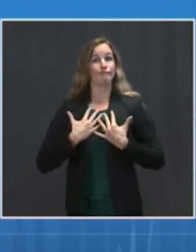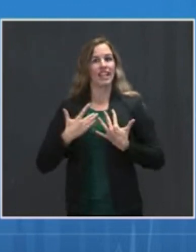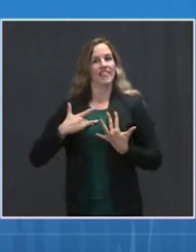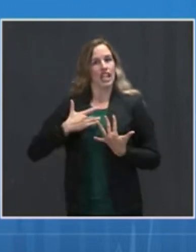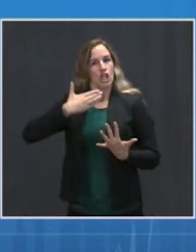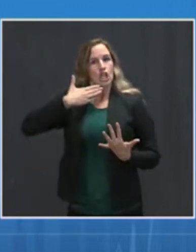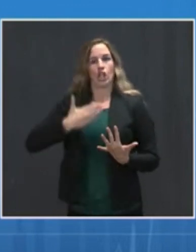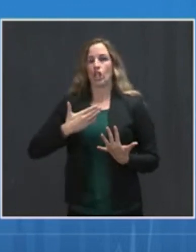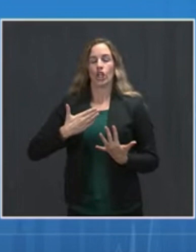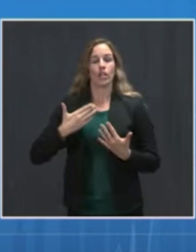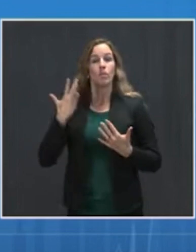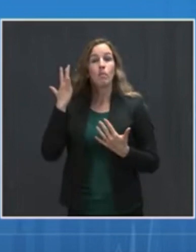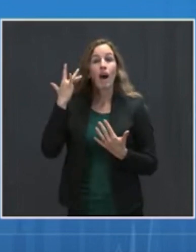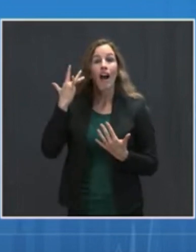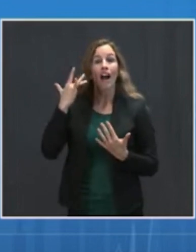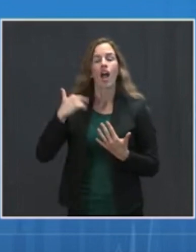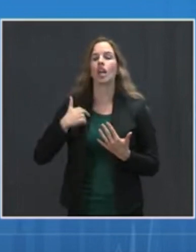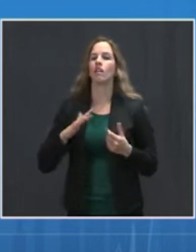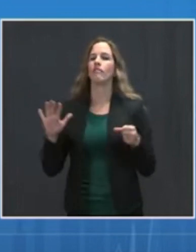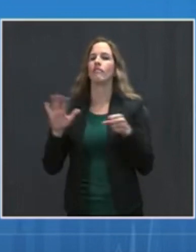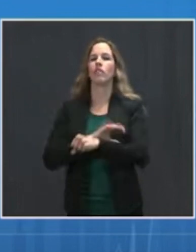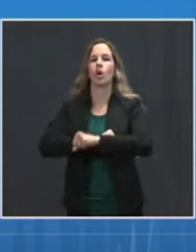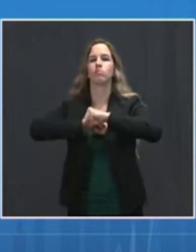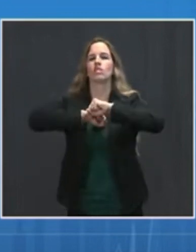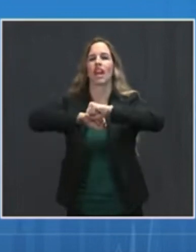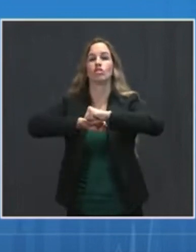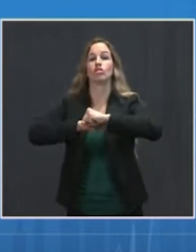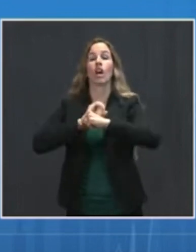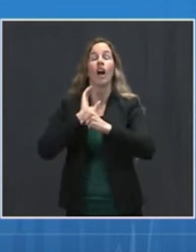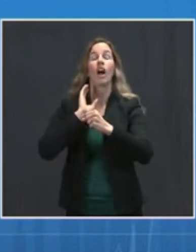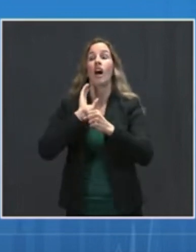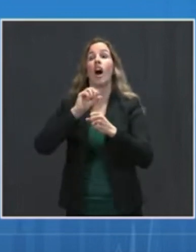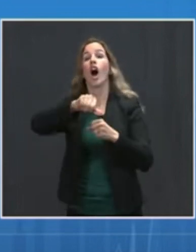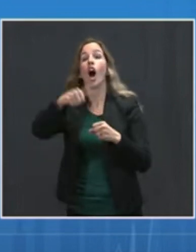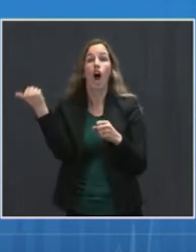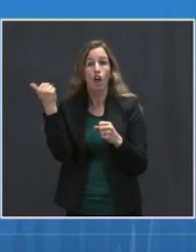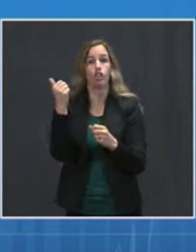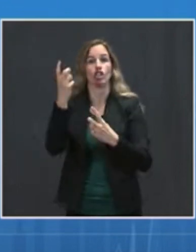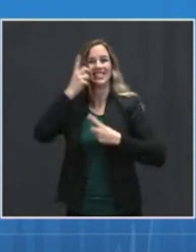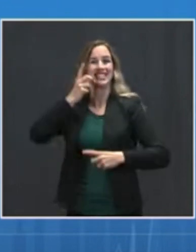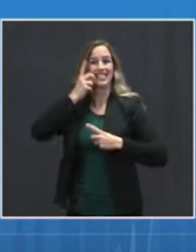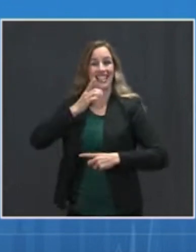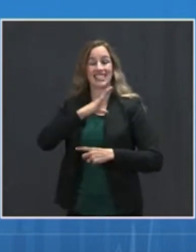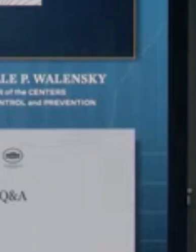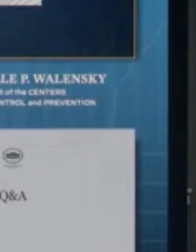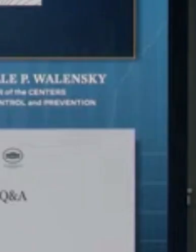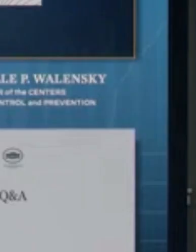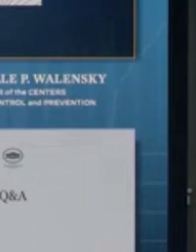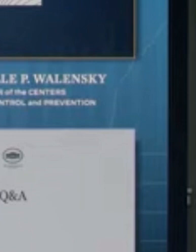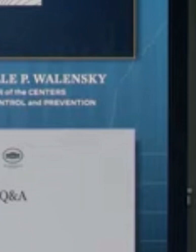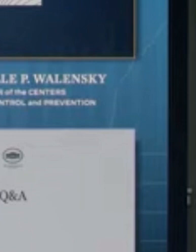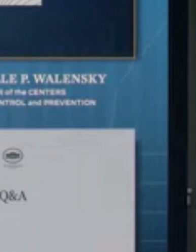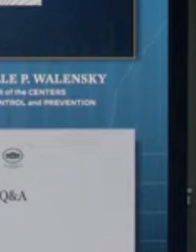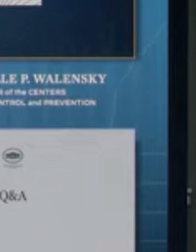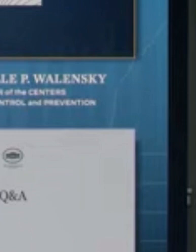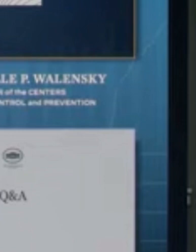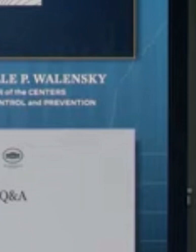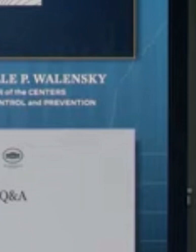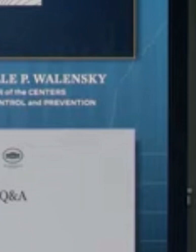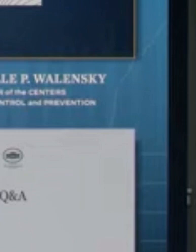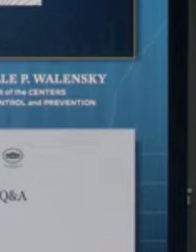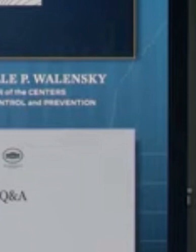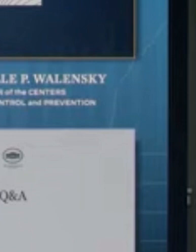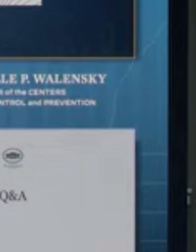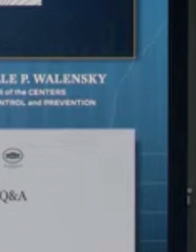complete protection against very severe disease, including hospitalizations and deaths. Meanwhile, on Friday,